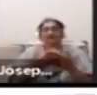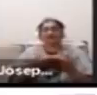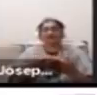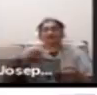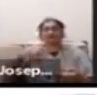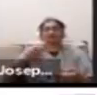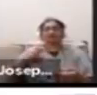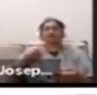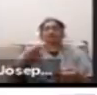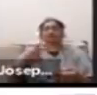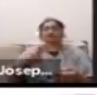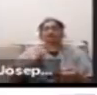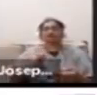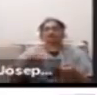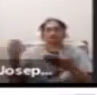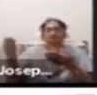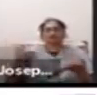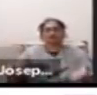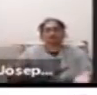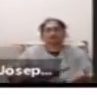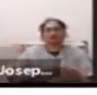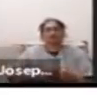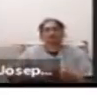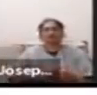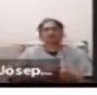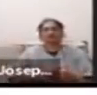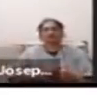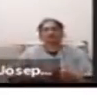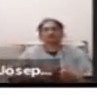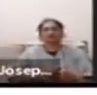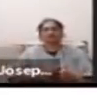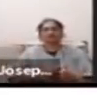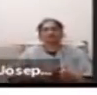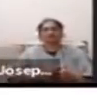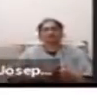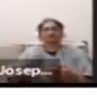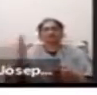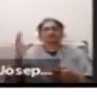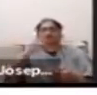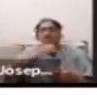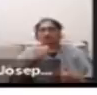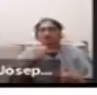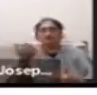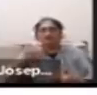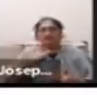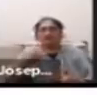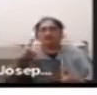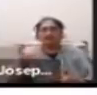today. I think I haven't missed anyone. I know Ms.